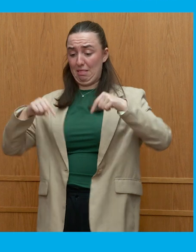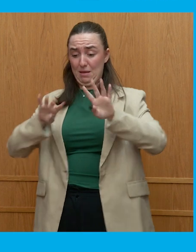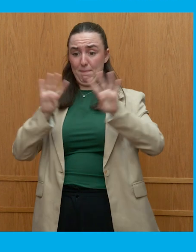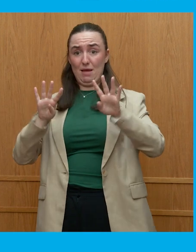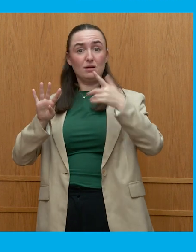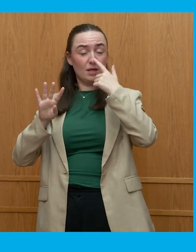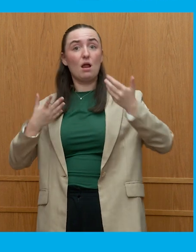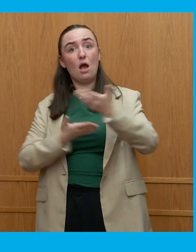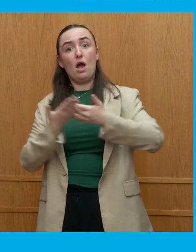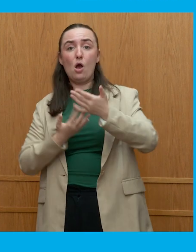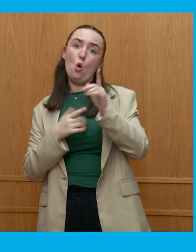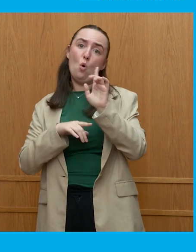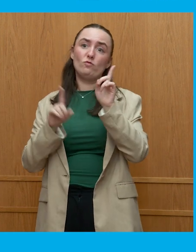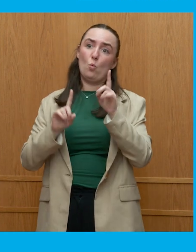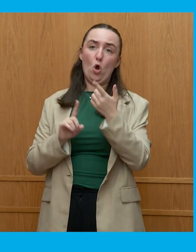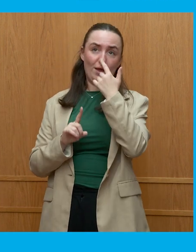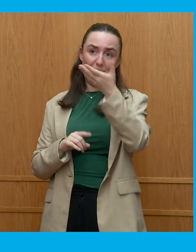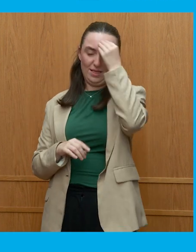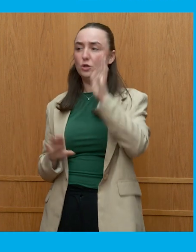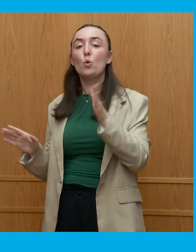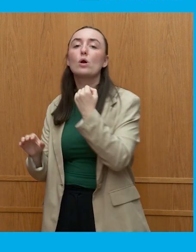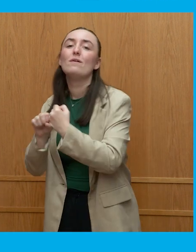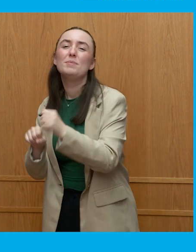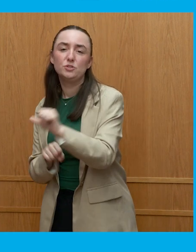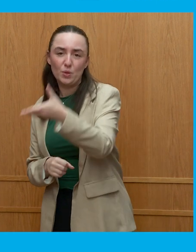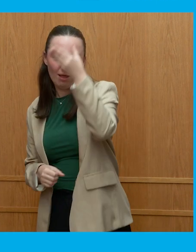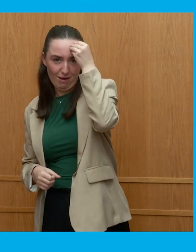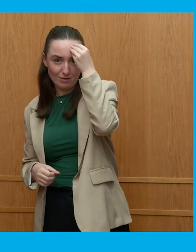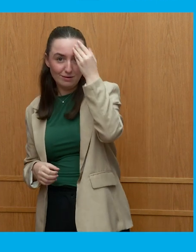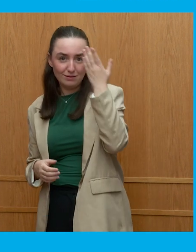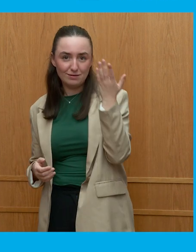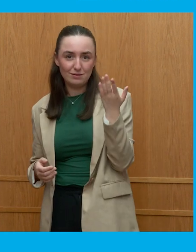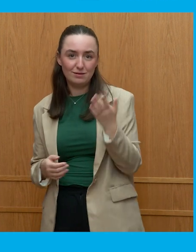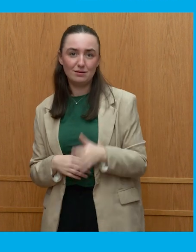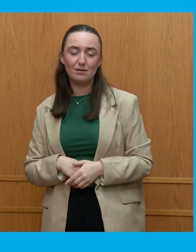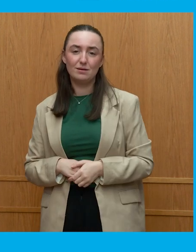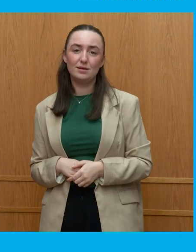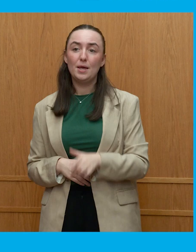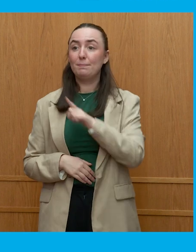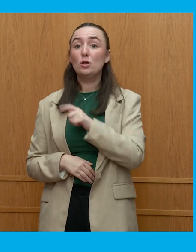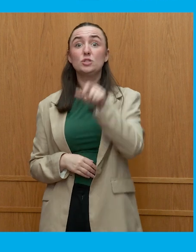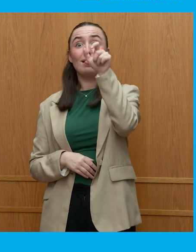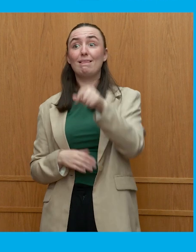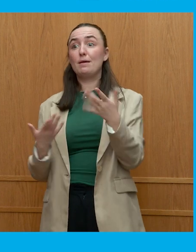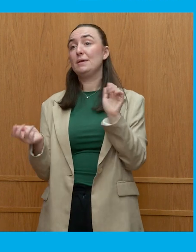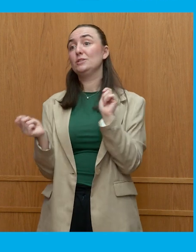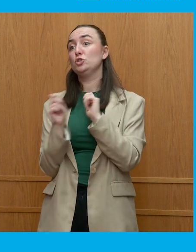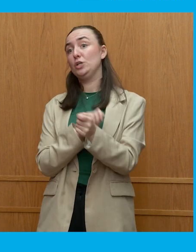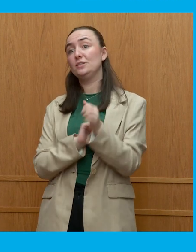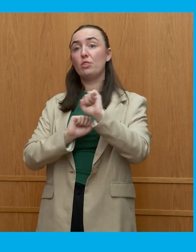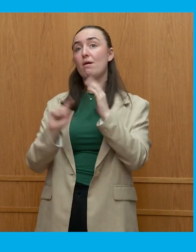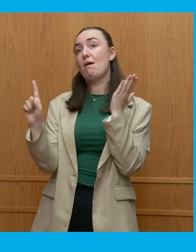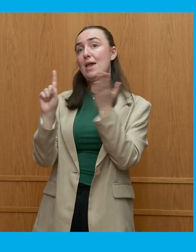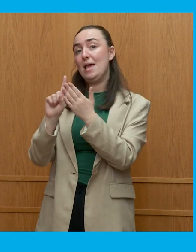lessons to be learned. Government should rightly learn lessons about things when they go way over budget, and it did, but that's because the client changed the footprint and so on and so